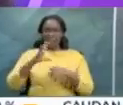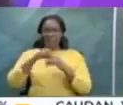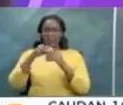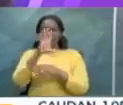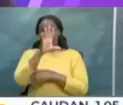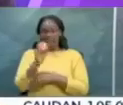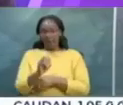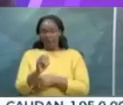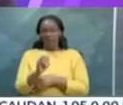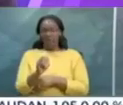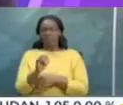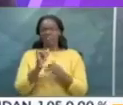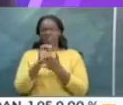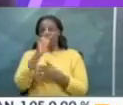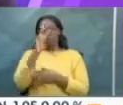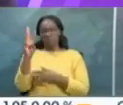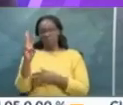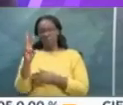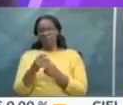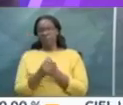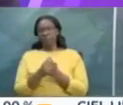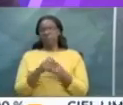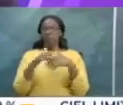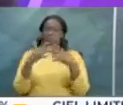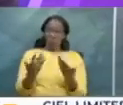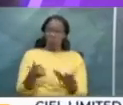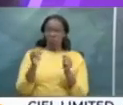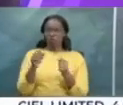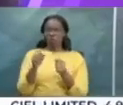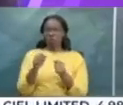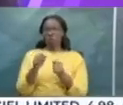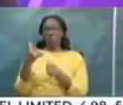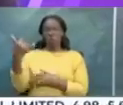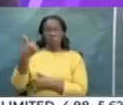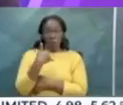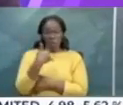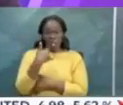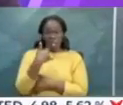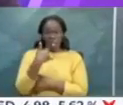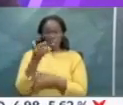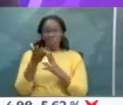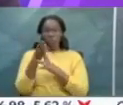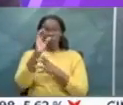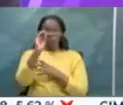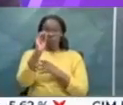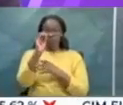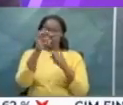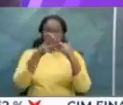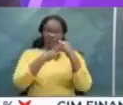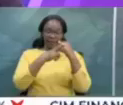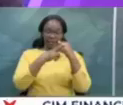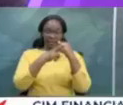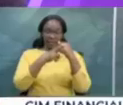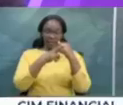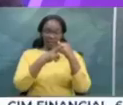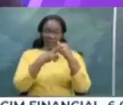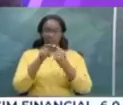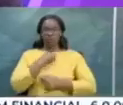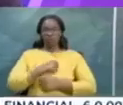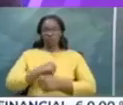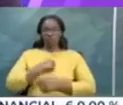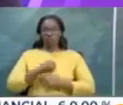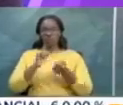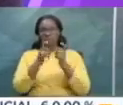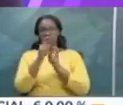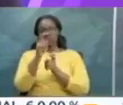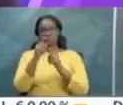c.letscreateafrica.com, which is our website. You can go to that. Better yet, you can actually call in via the number 07. Actually, let me change